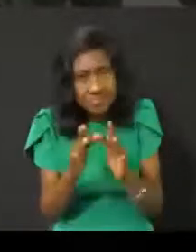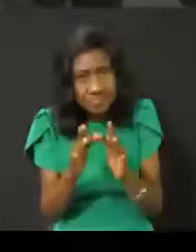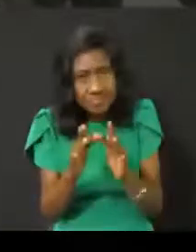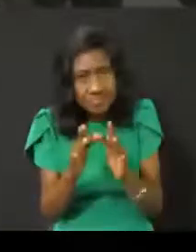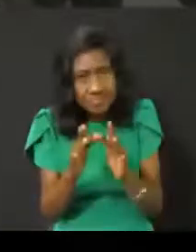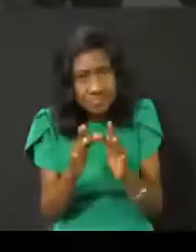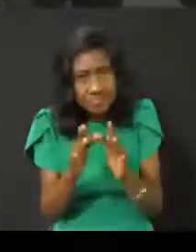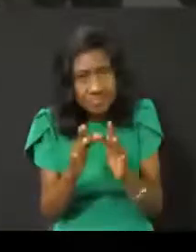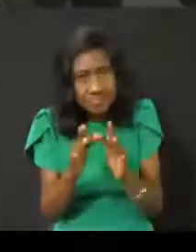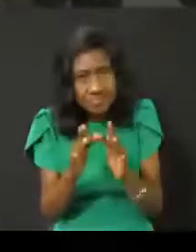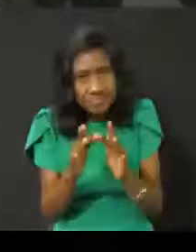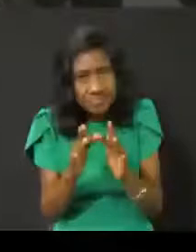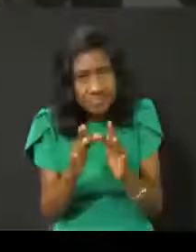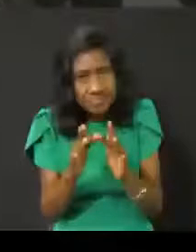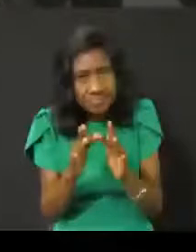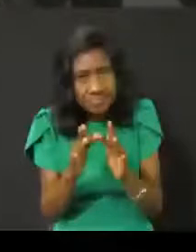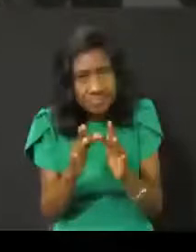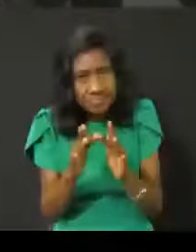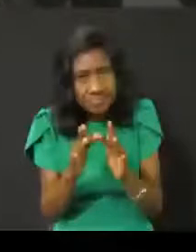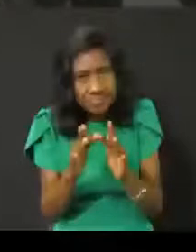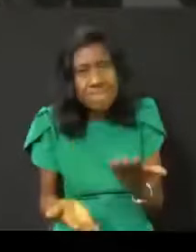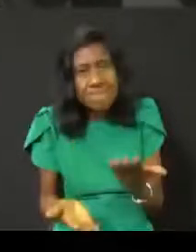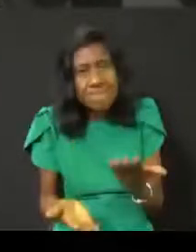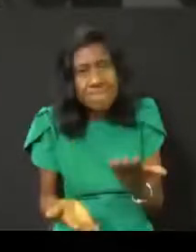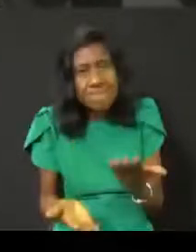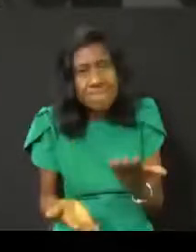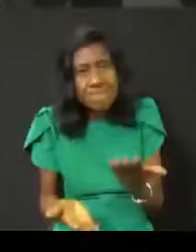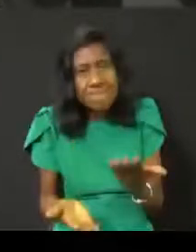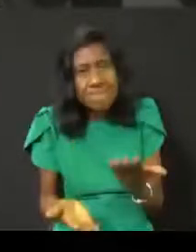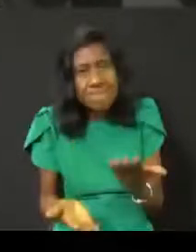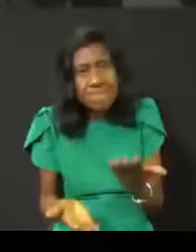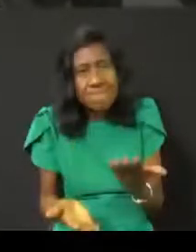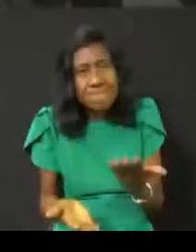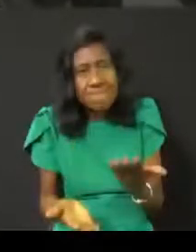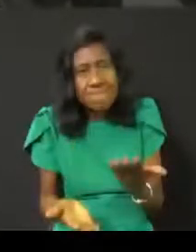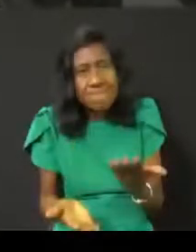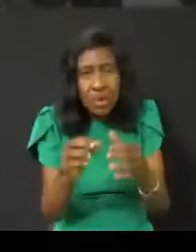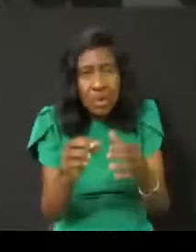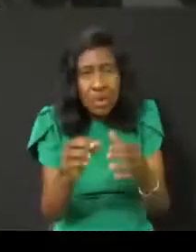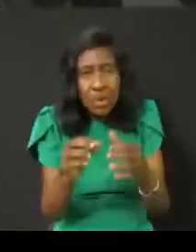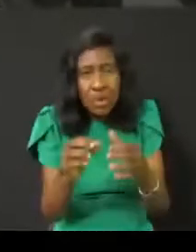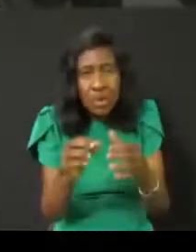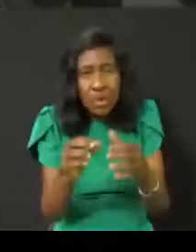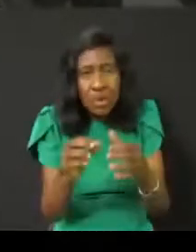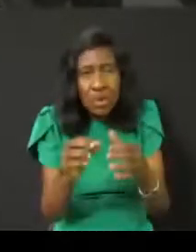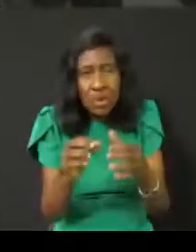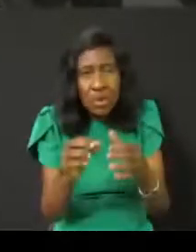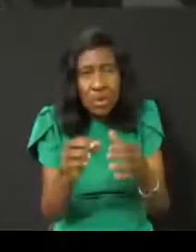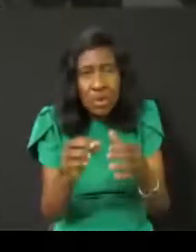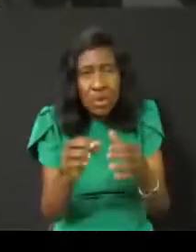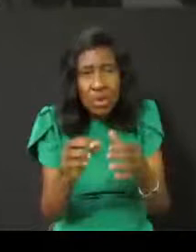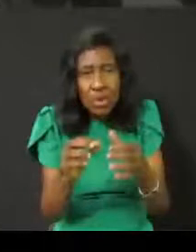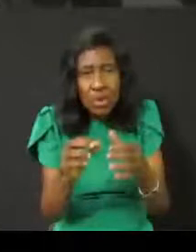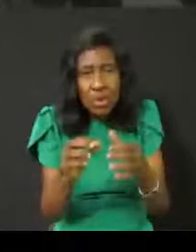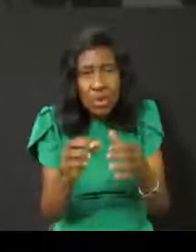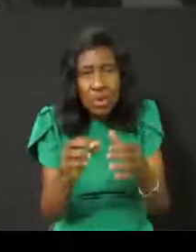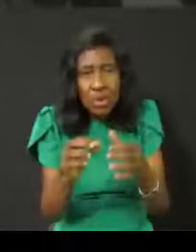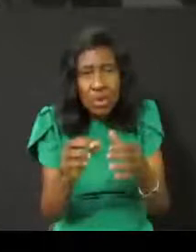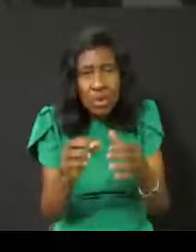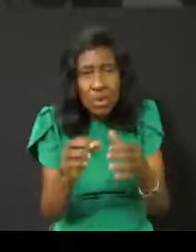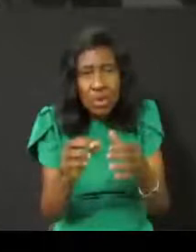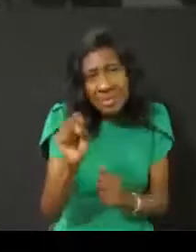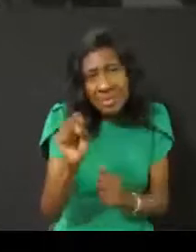solutions, and whether eventually we'll be able to link it to the hospital record, as some countries do, that would be a great thing to achieve. But at the